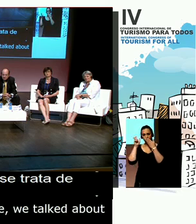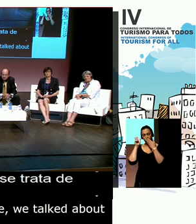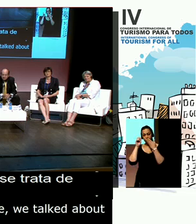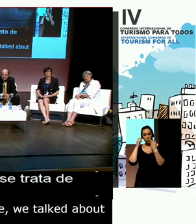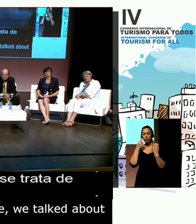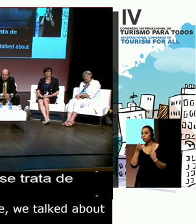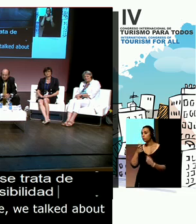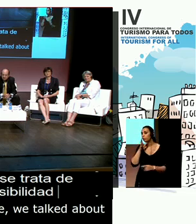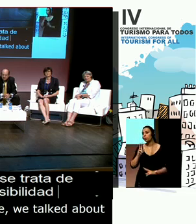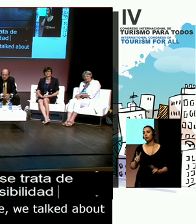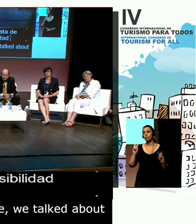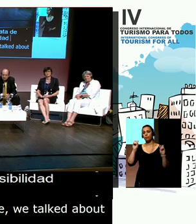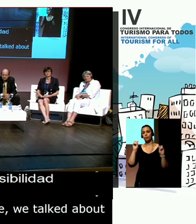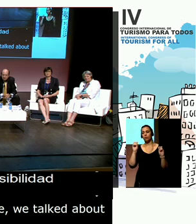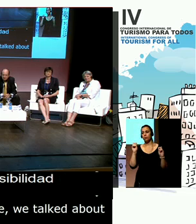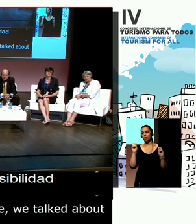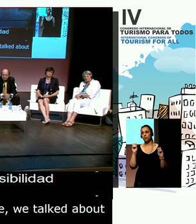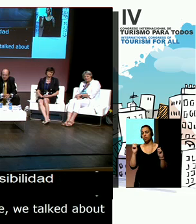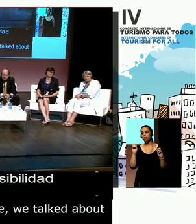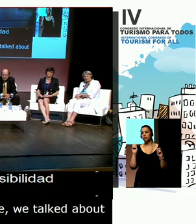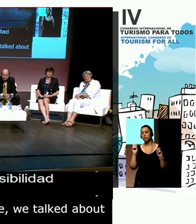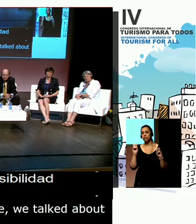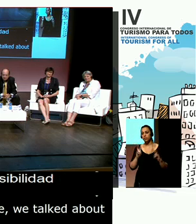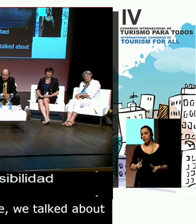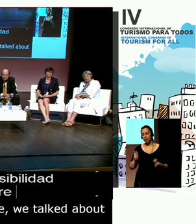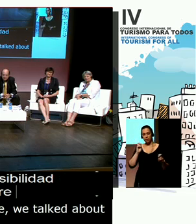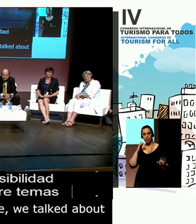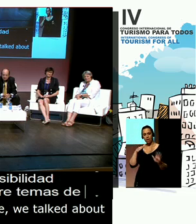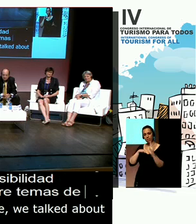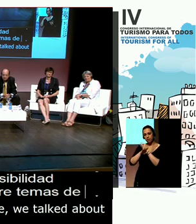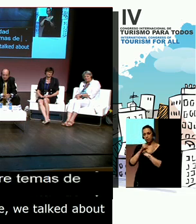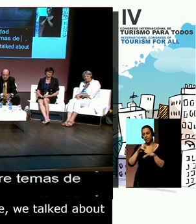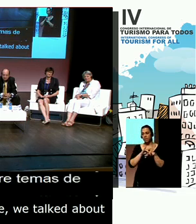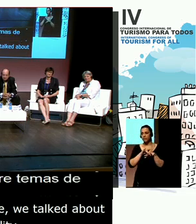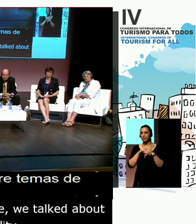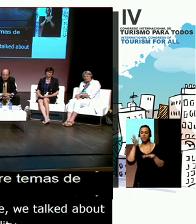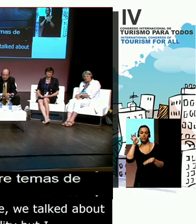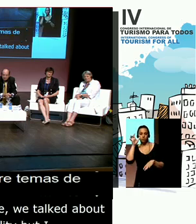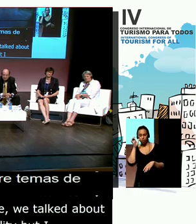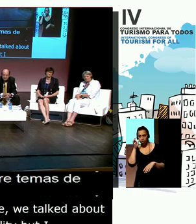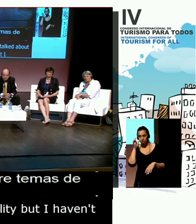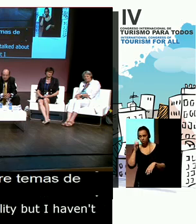accessibility, but I haven't heard much about